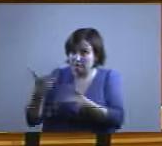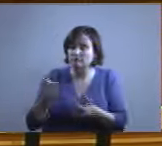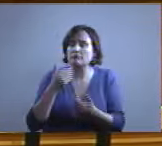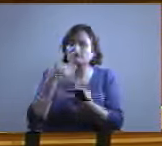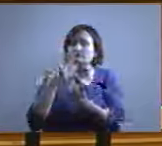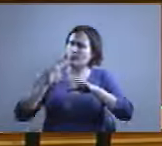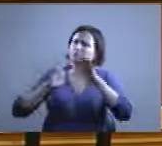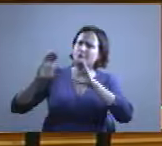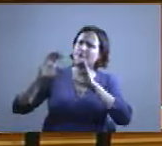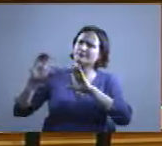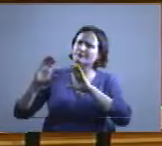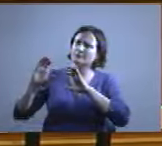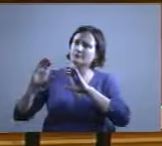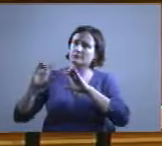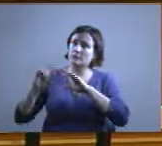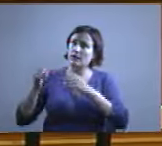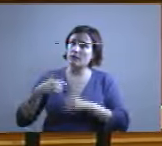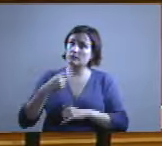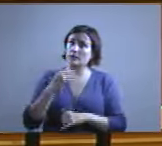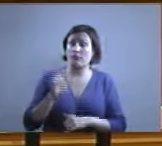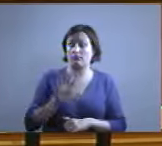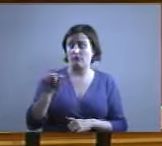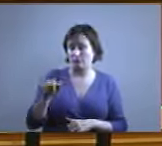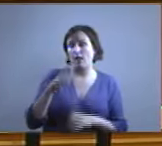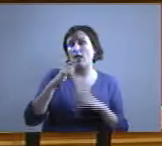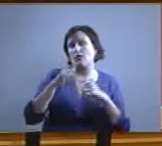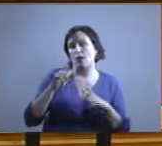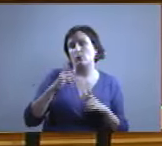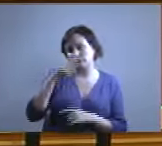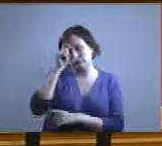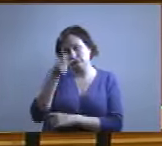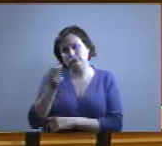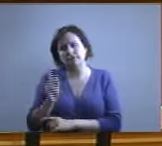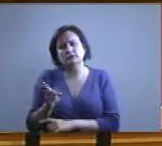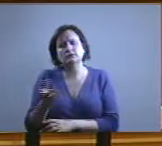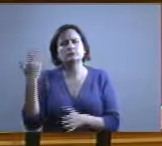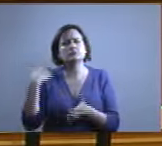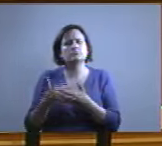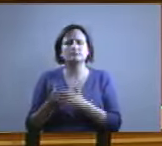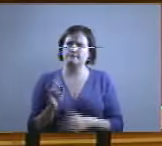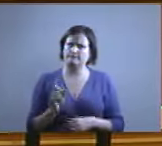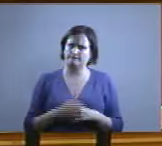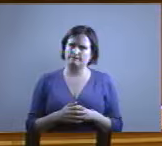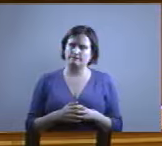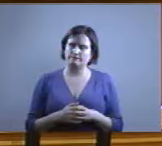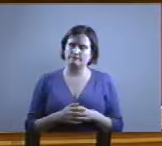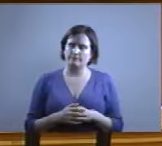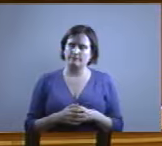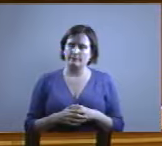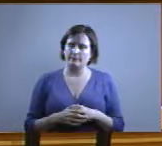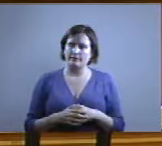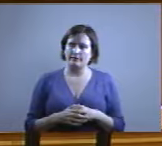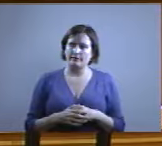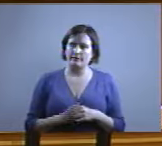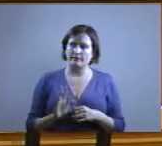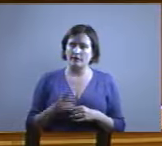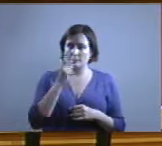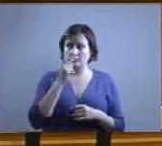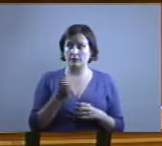No, they say that this language was recognized. And further to say that as we speak about